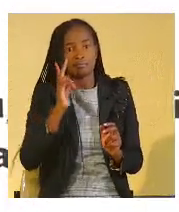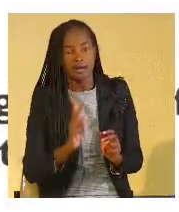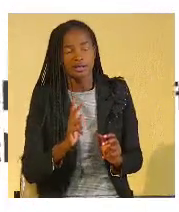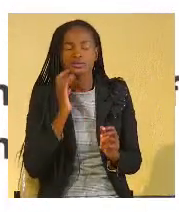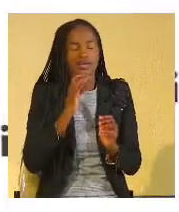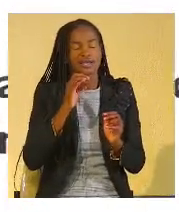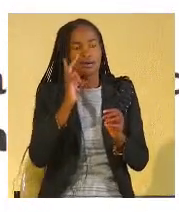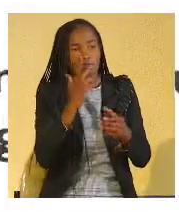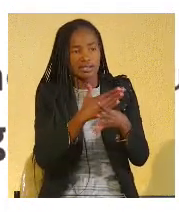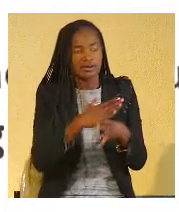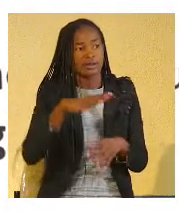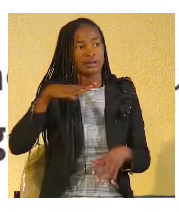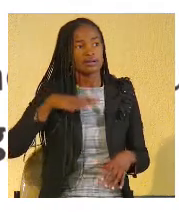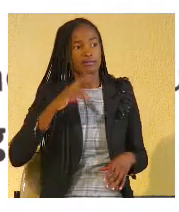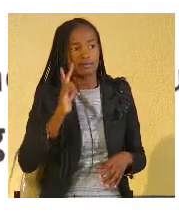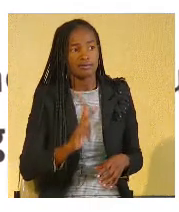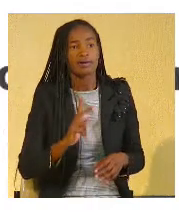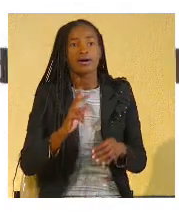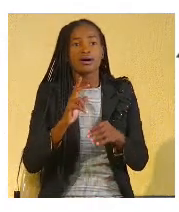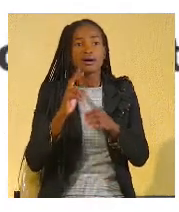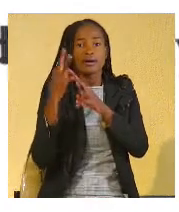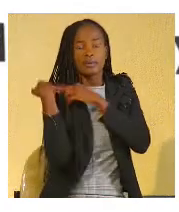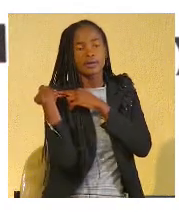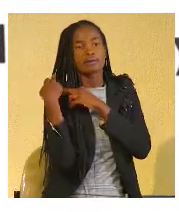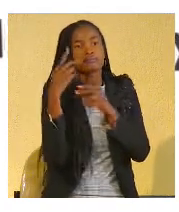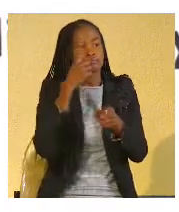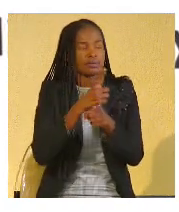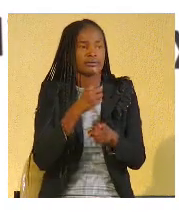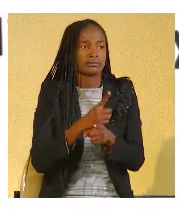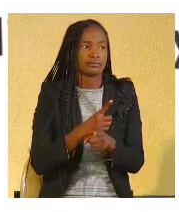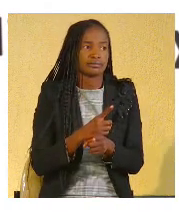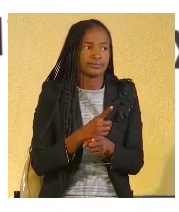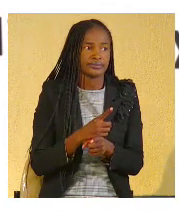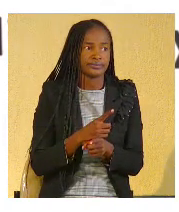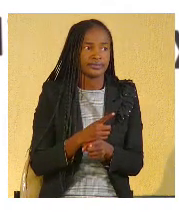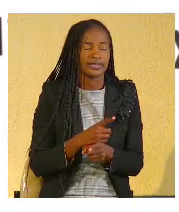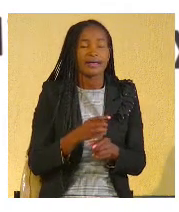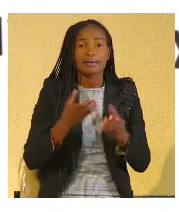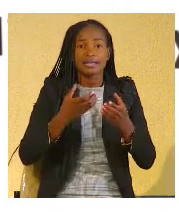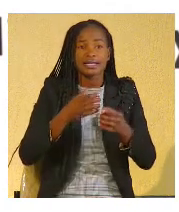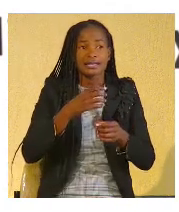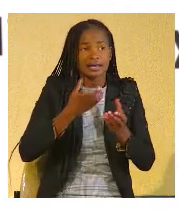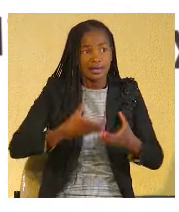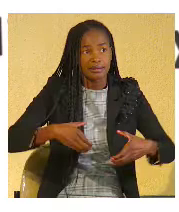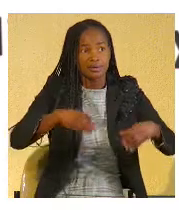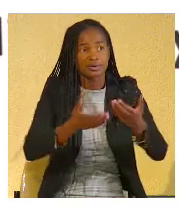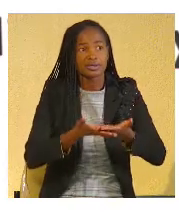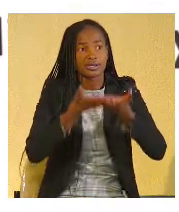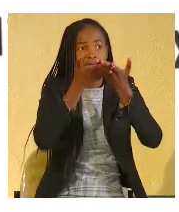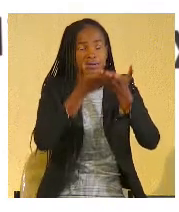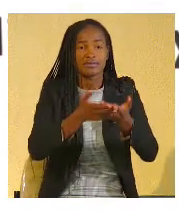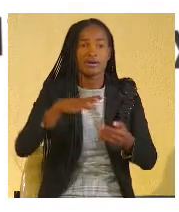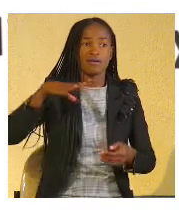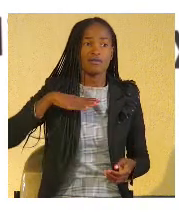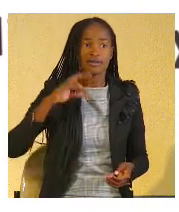proclamation. But that proclamation is just not in vacuum. It's because government is also stepping in to assist